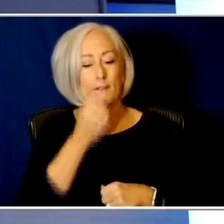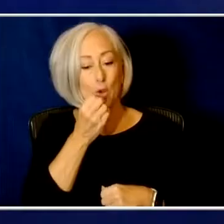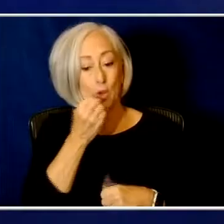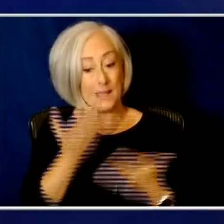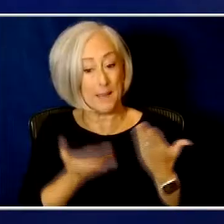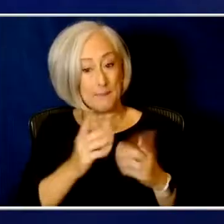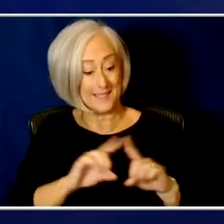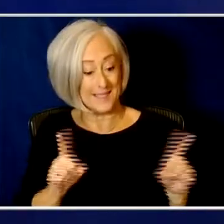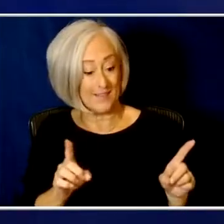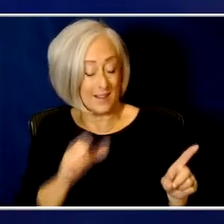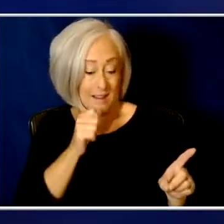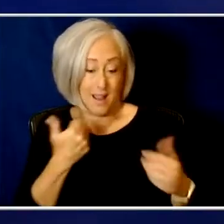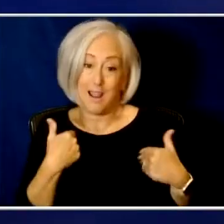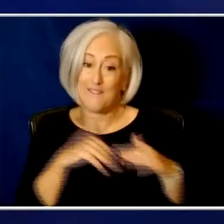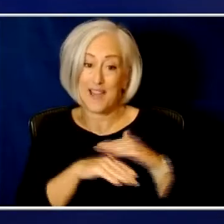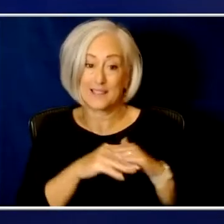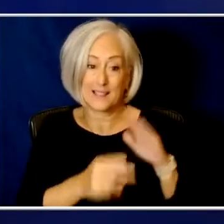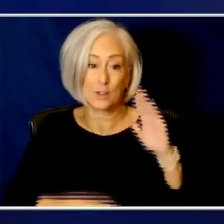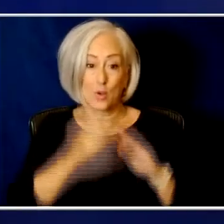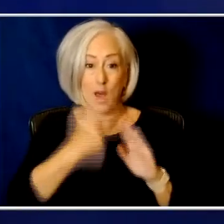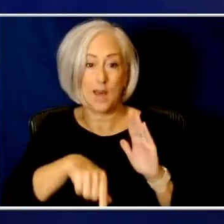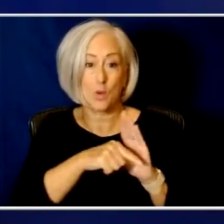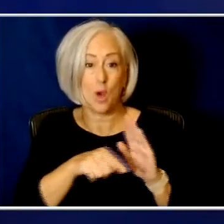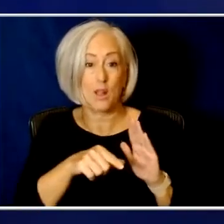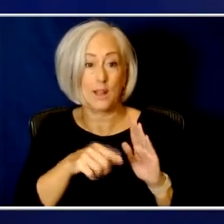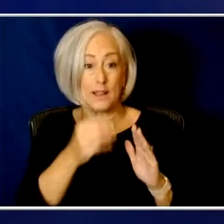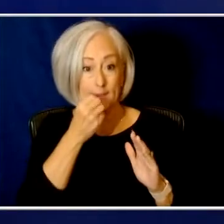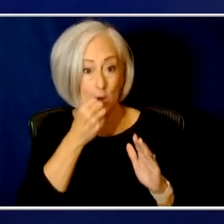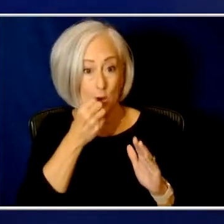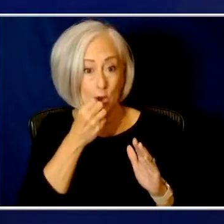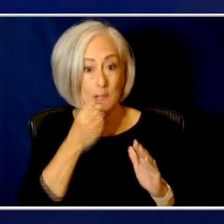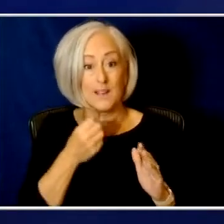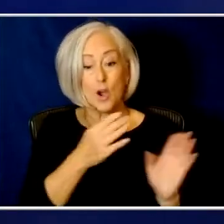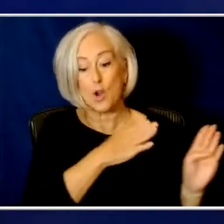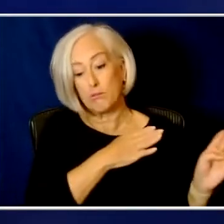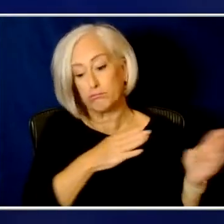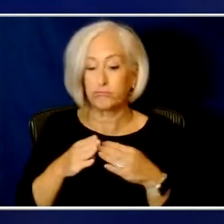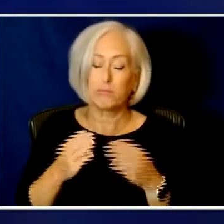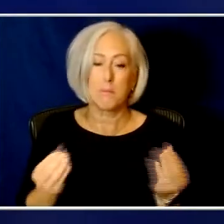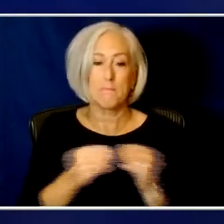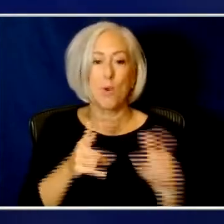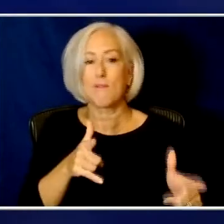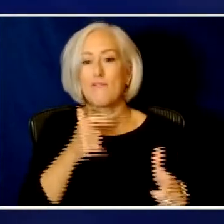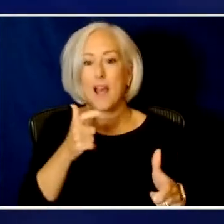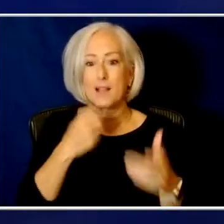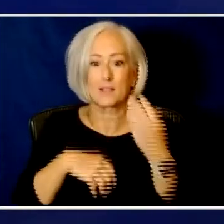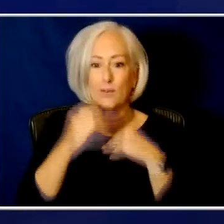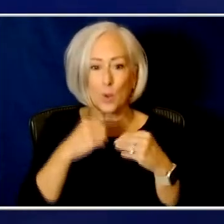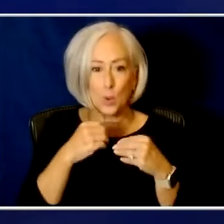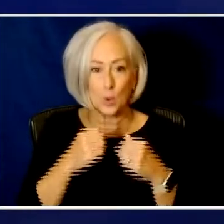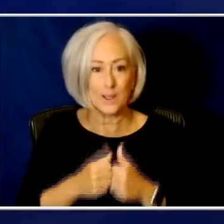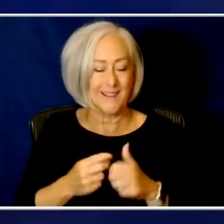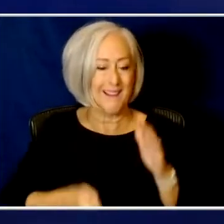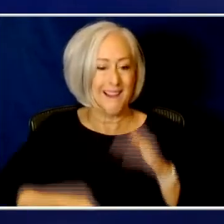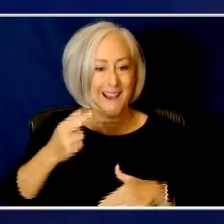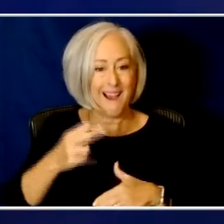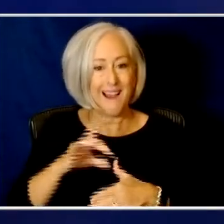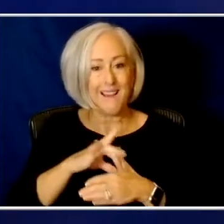quality food, or fast food becomes a more frequent thing. And all those a lot of high fat content, a